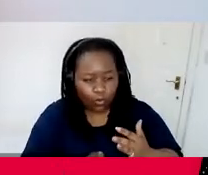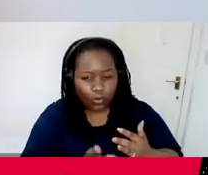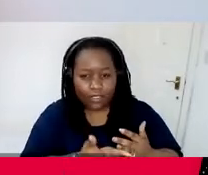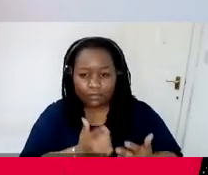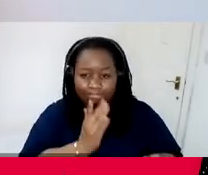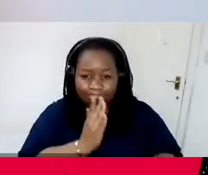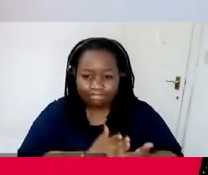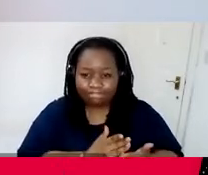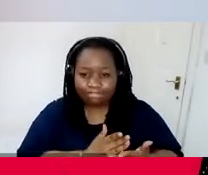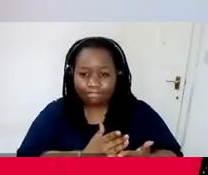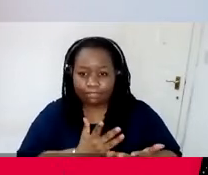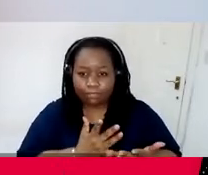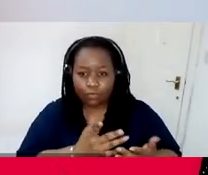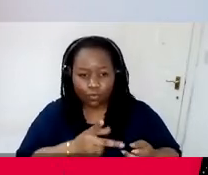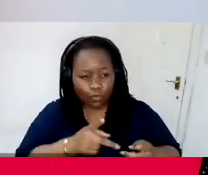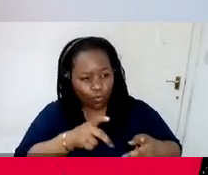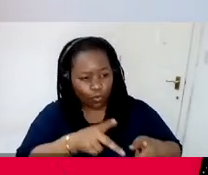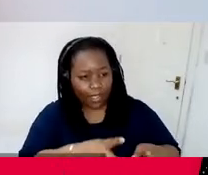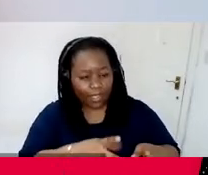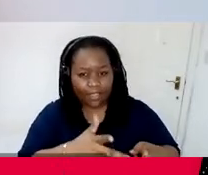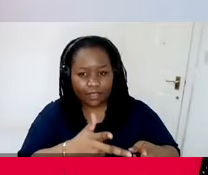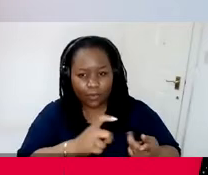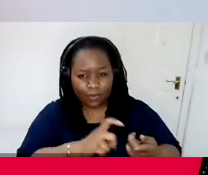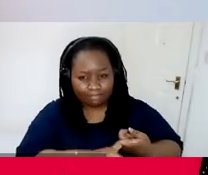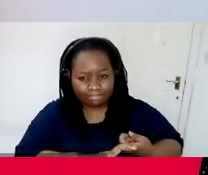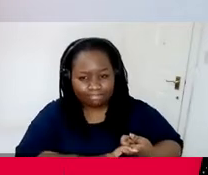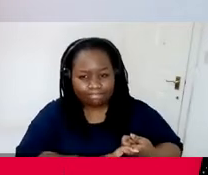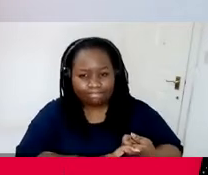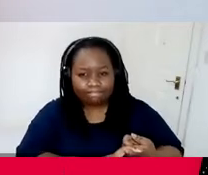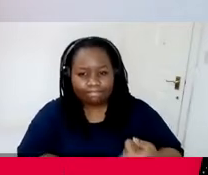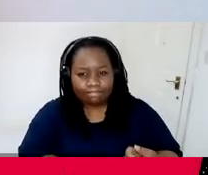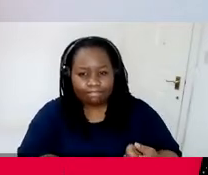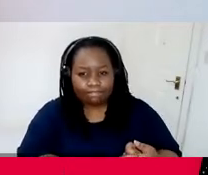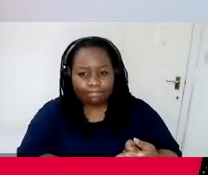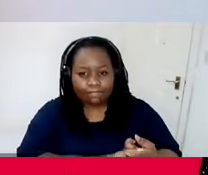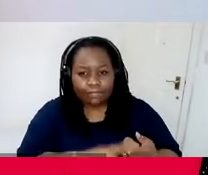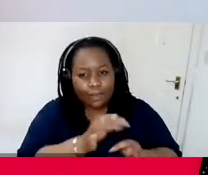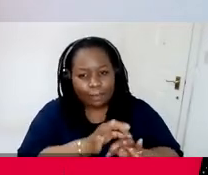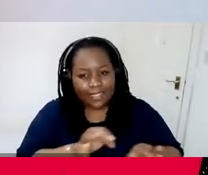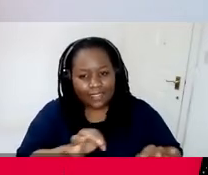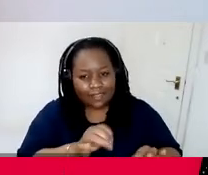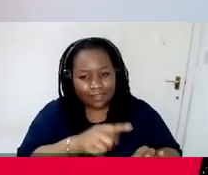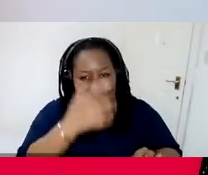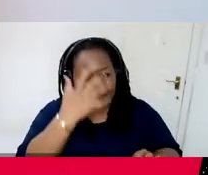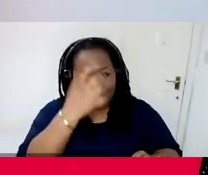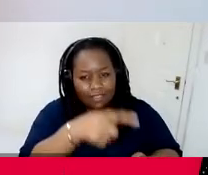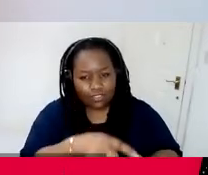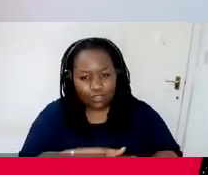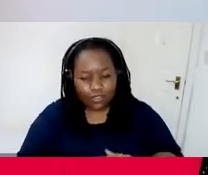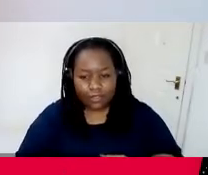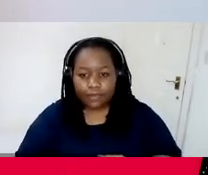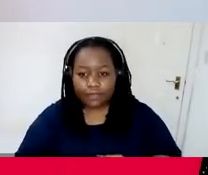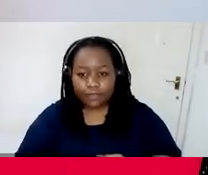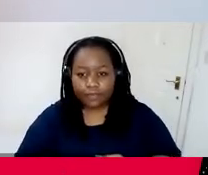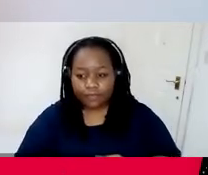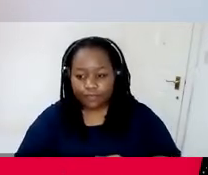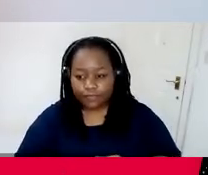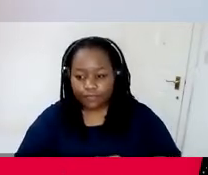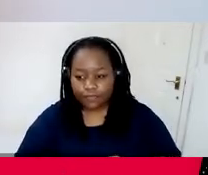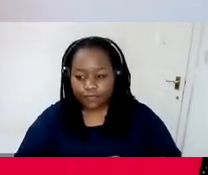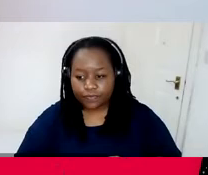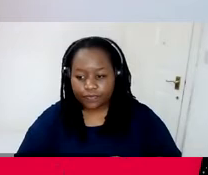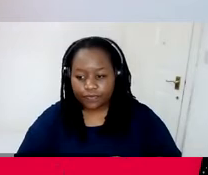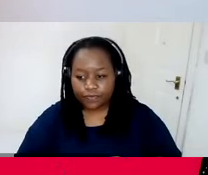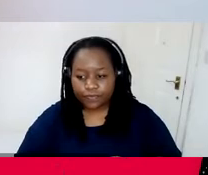factors that will sustain any peace efforts in the country. So